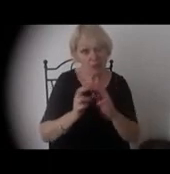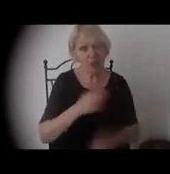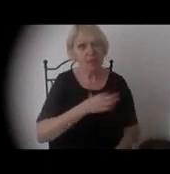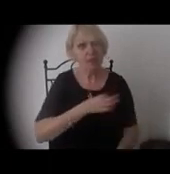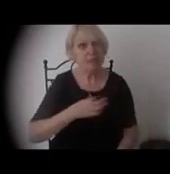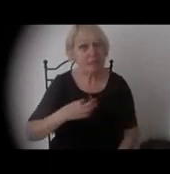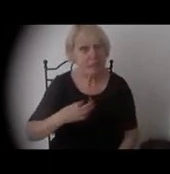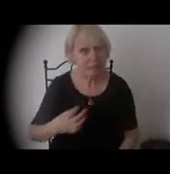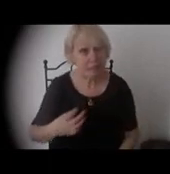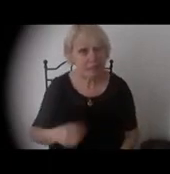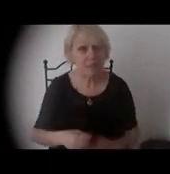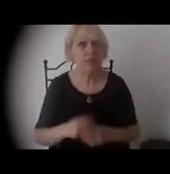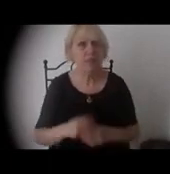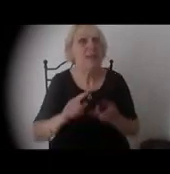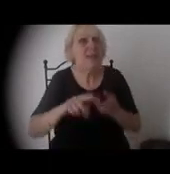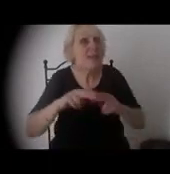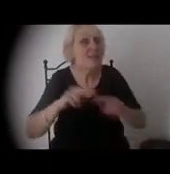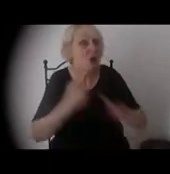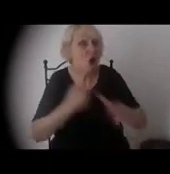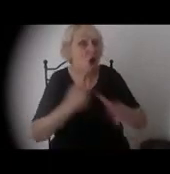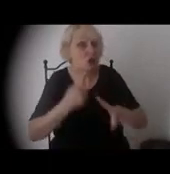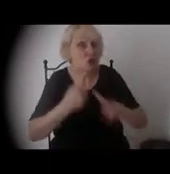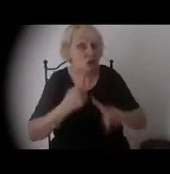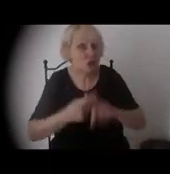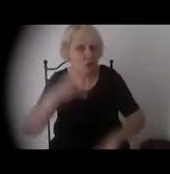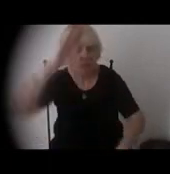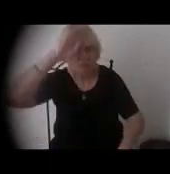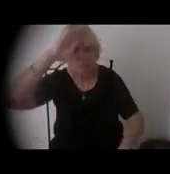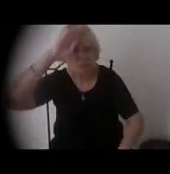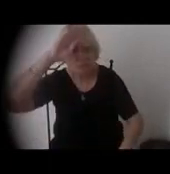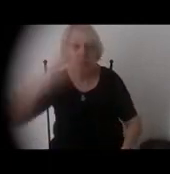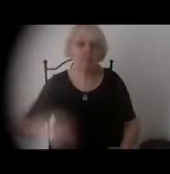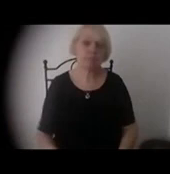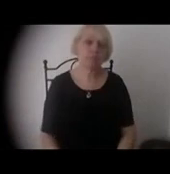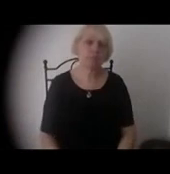essential. But in most instances,